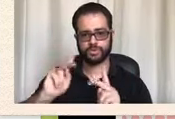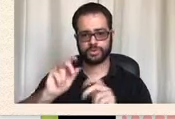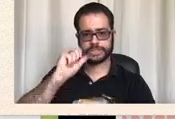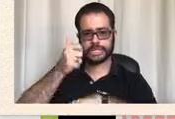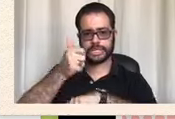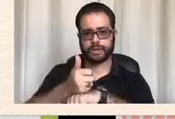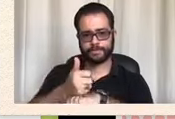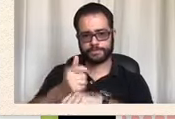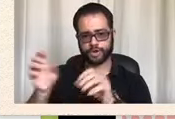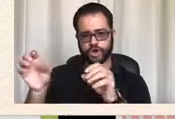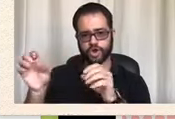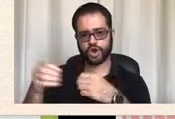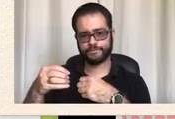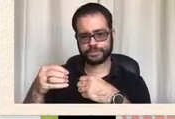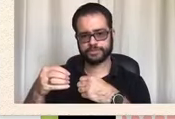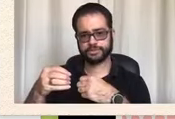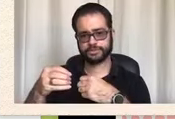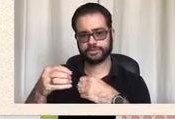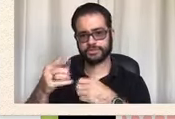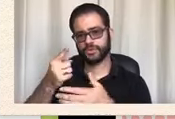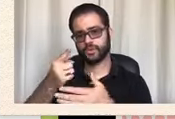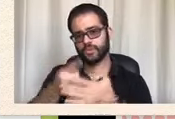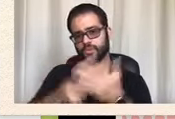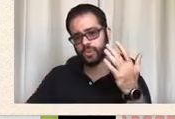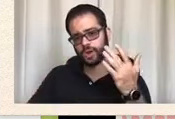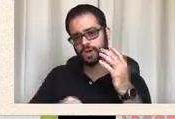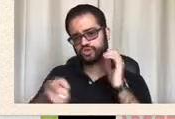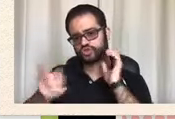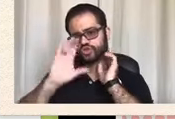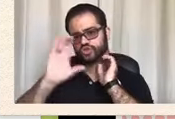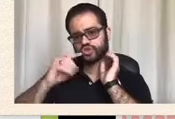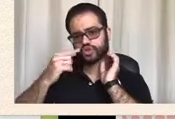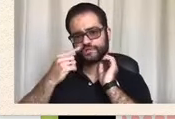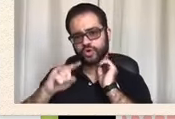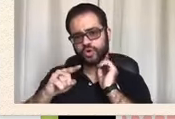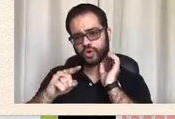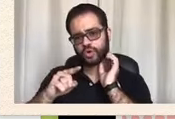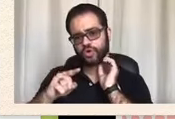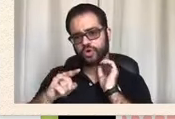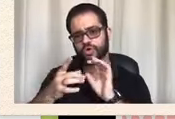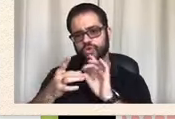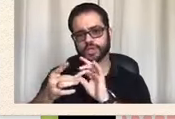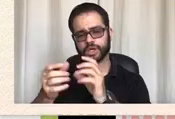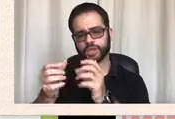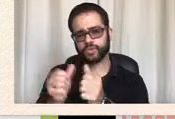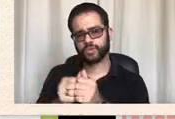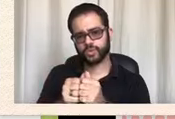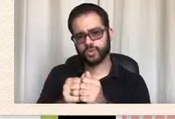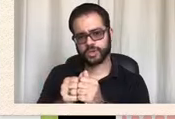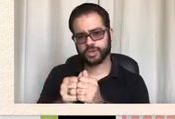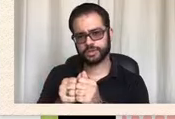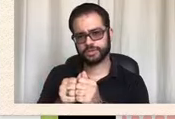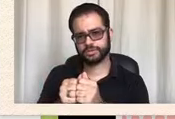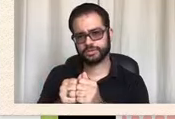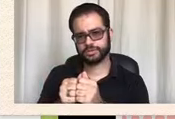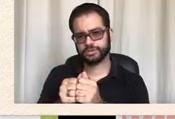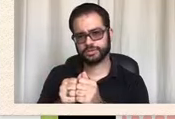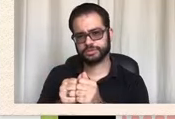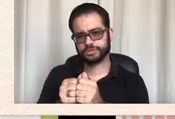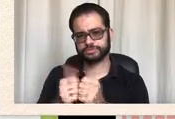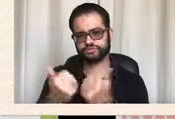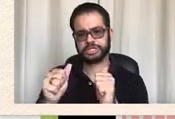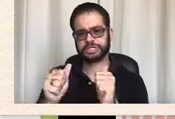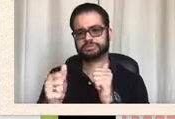for to tell you that that person is the right fit for